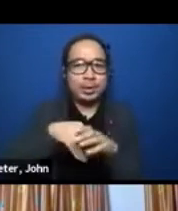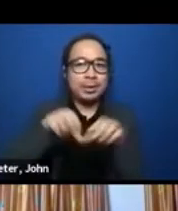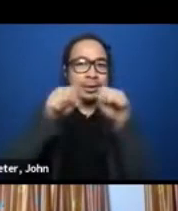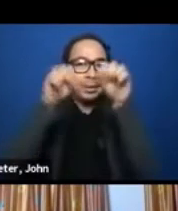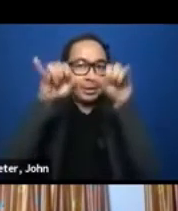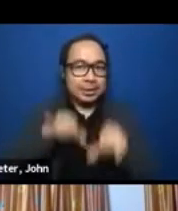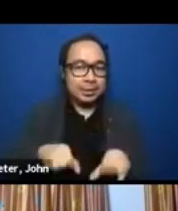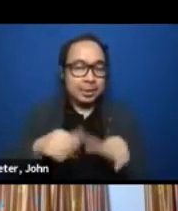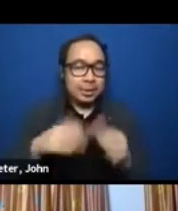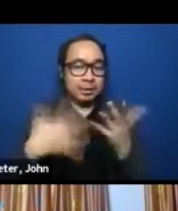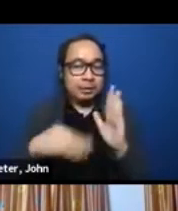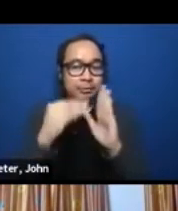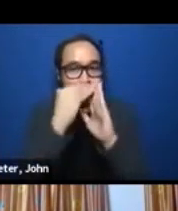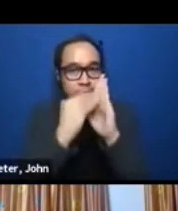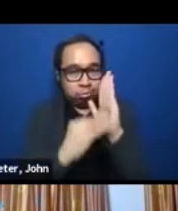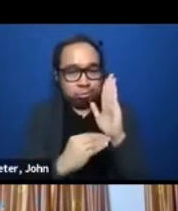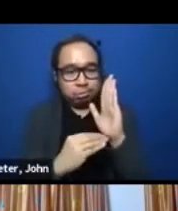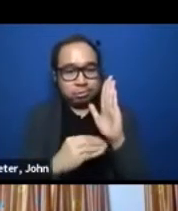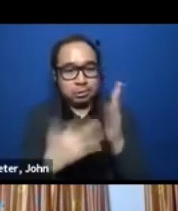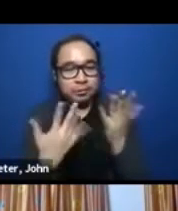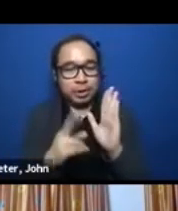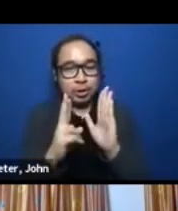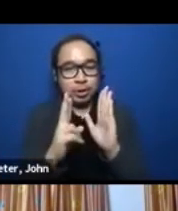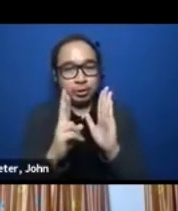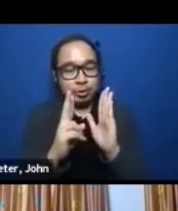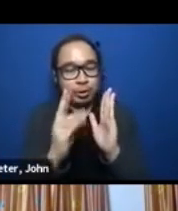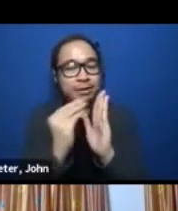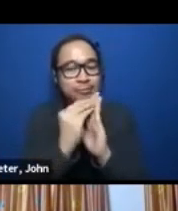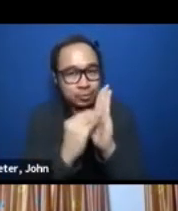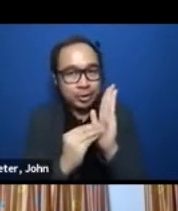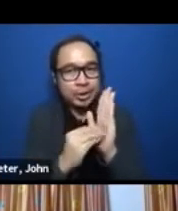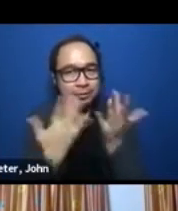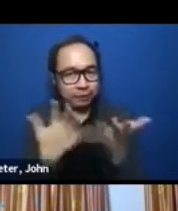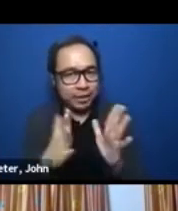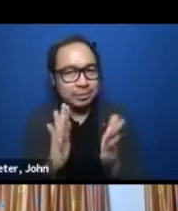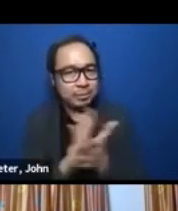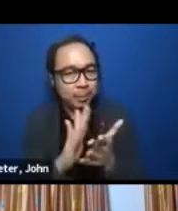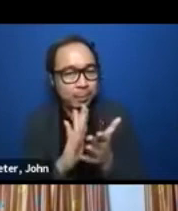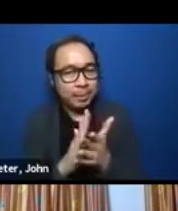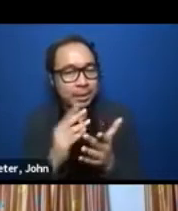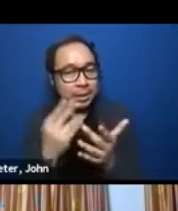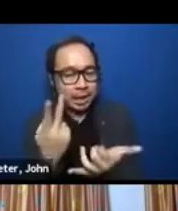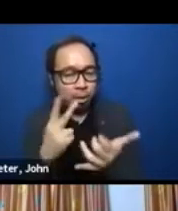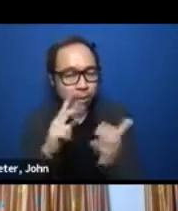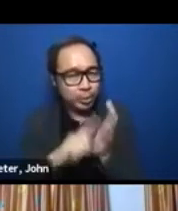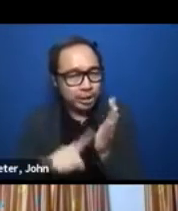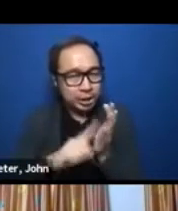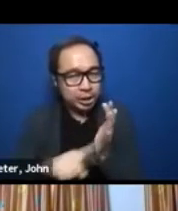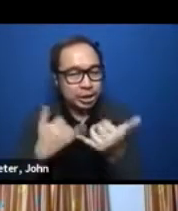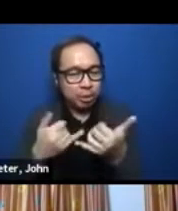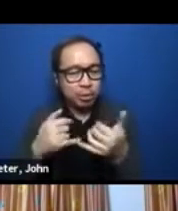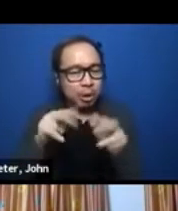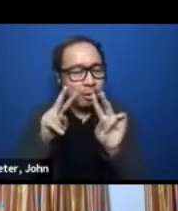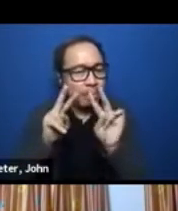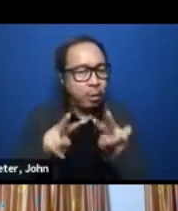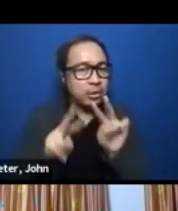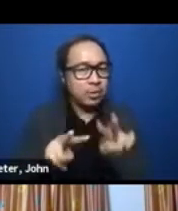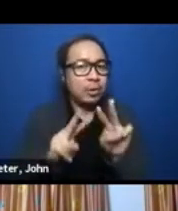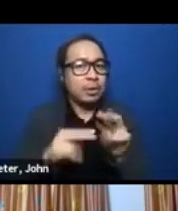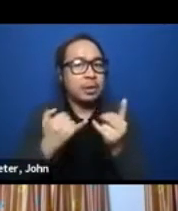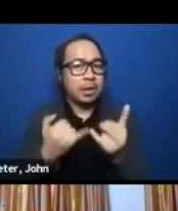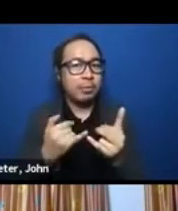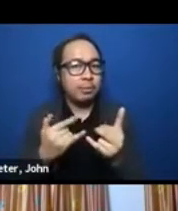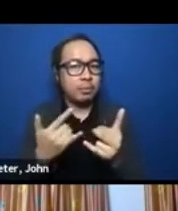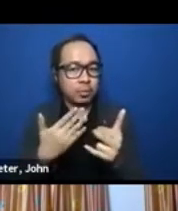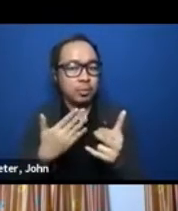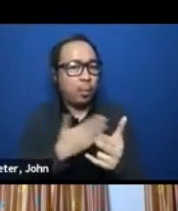registration, register intervention package. So we are closely monitored and they, you know, they are willing to support us